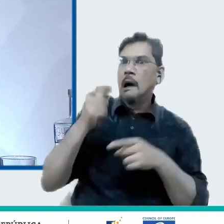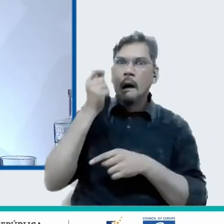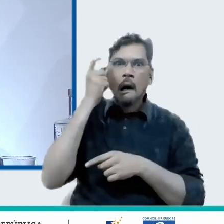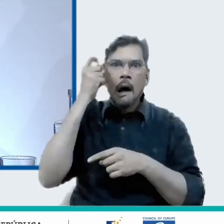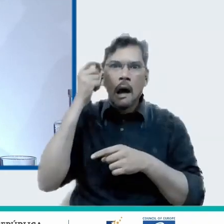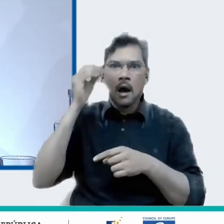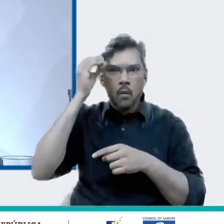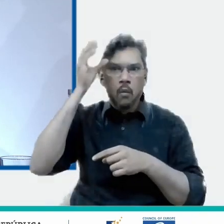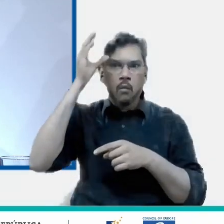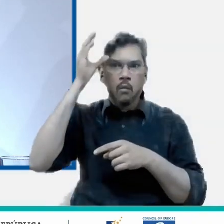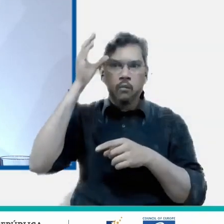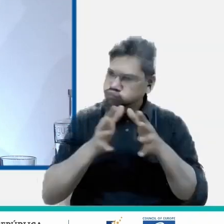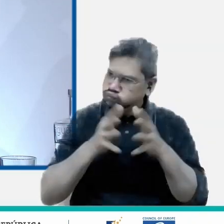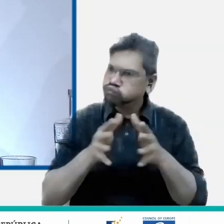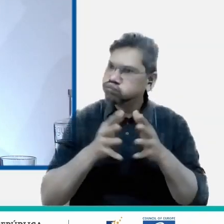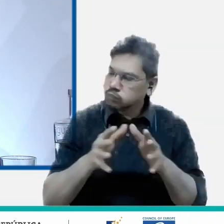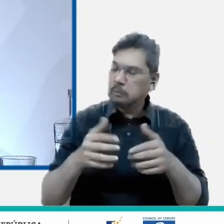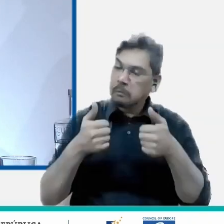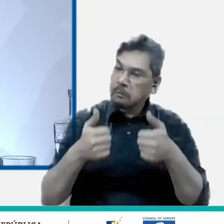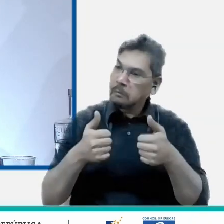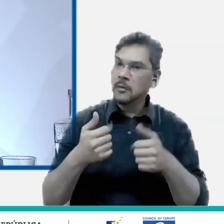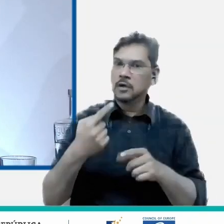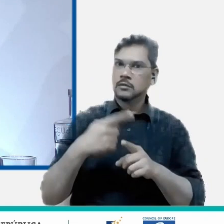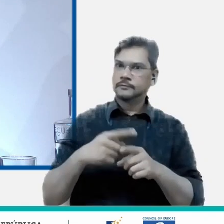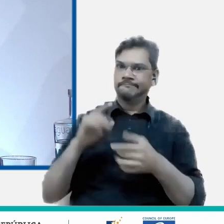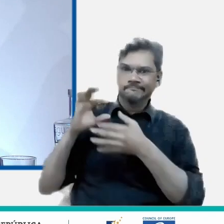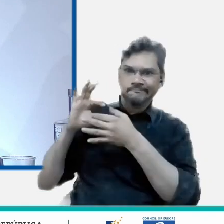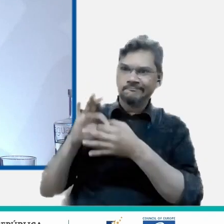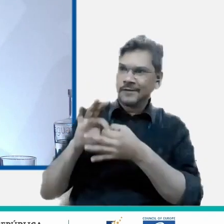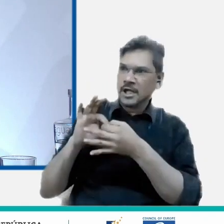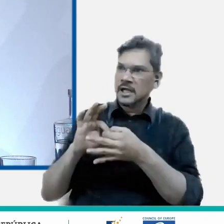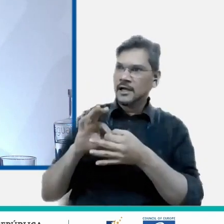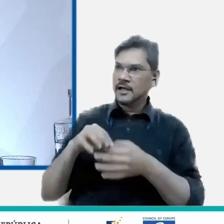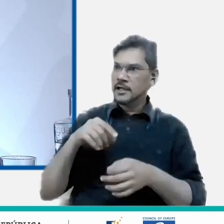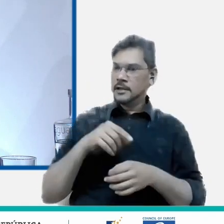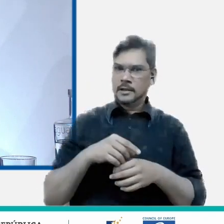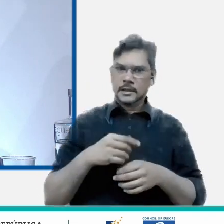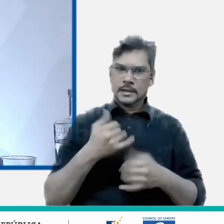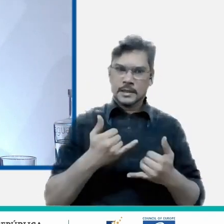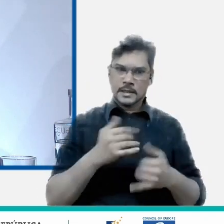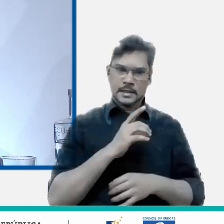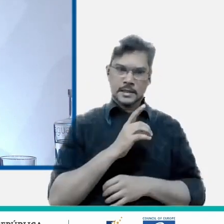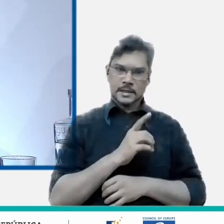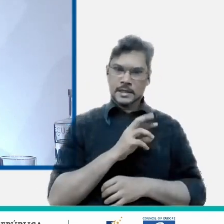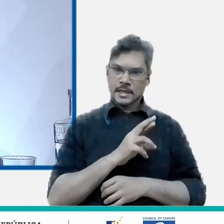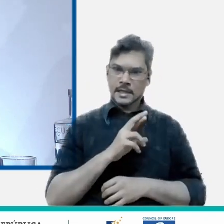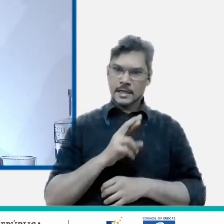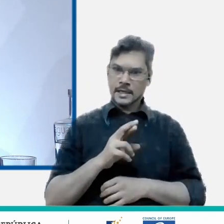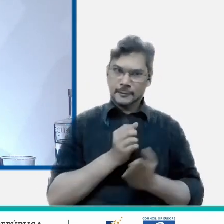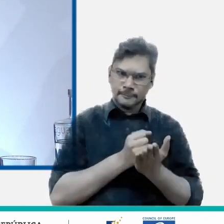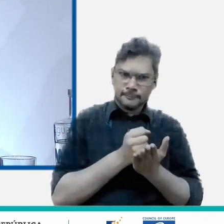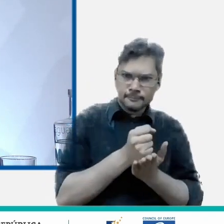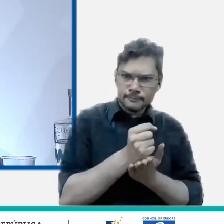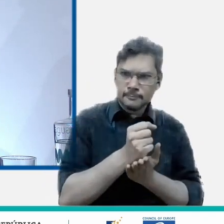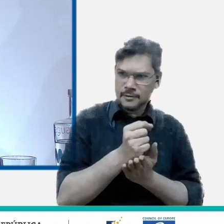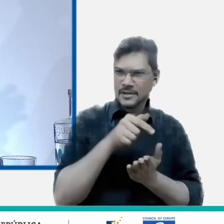you drew the linkages between the recently adopted disaster risk reduction strategy for Central Asia